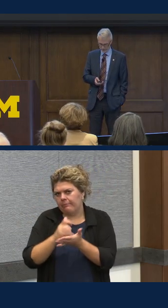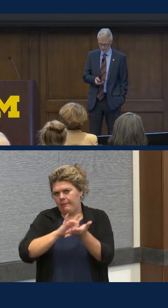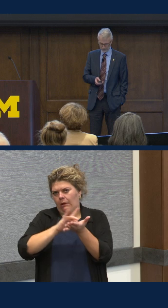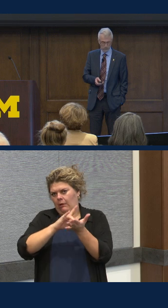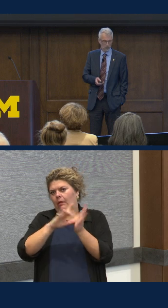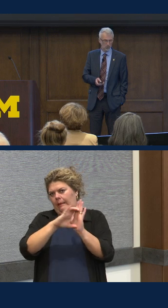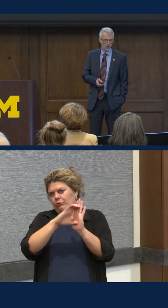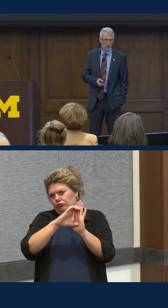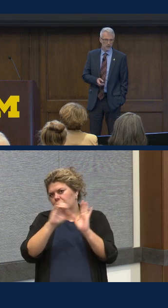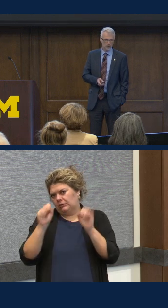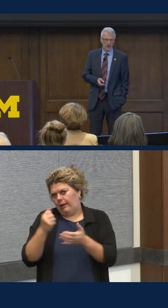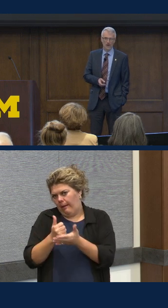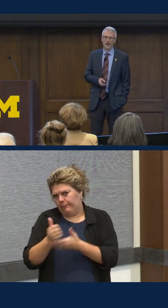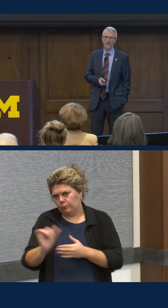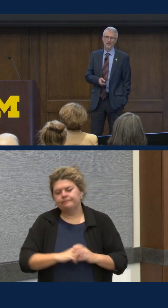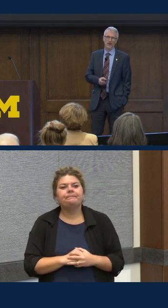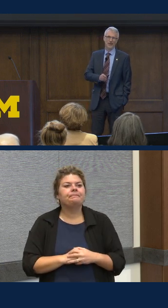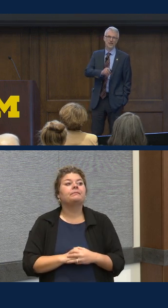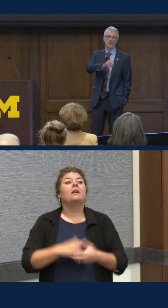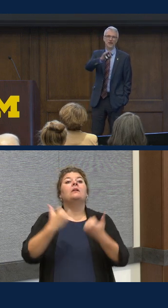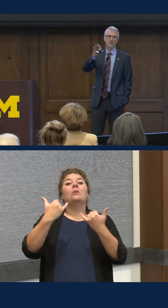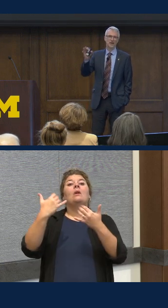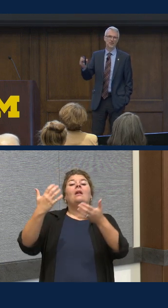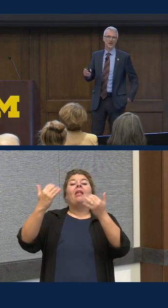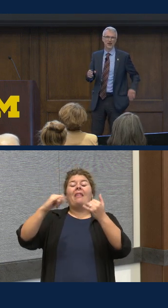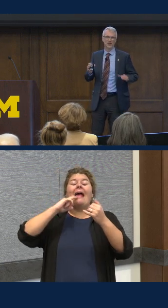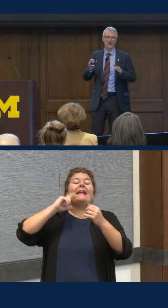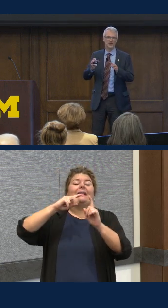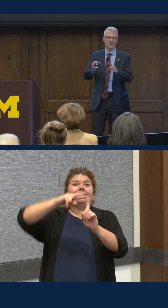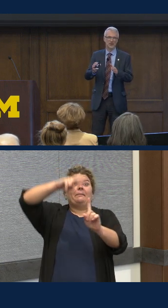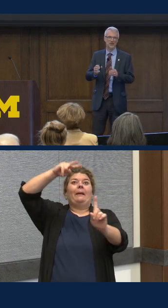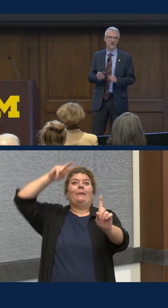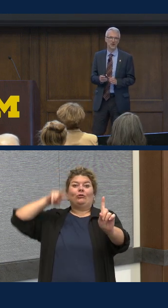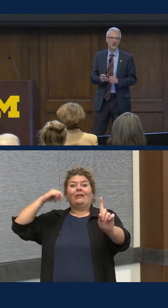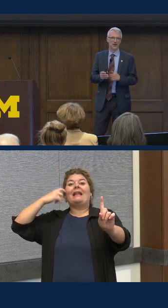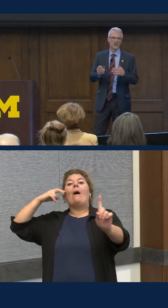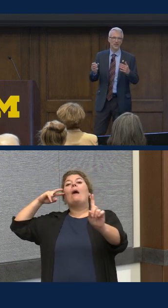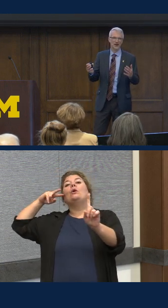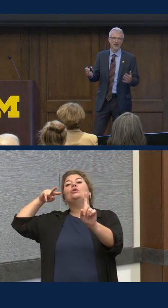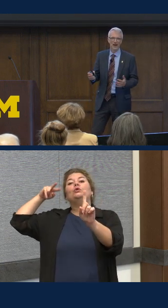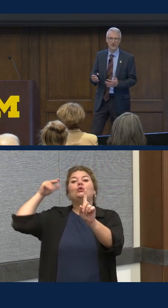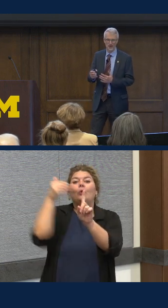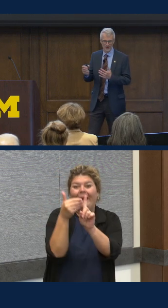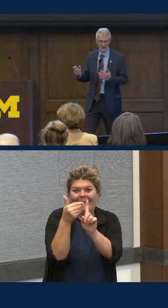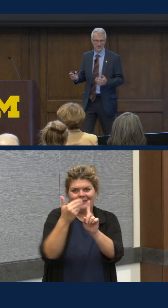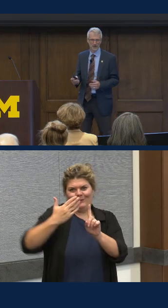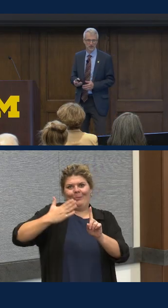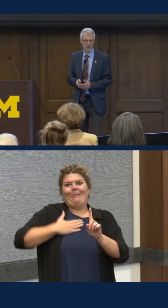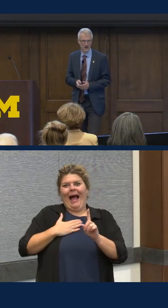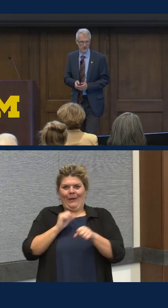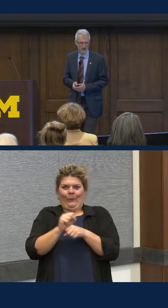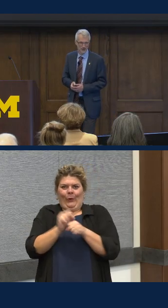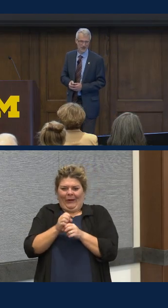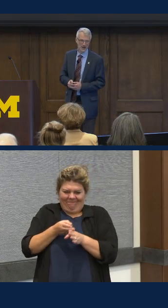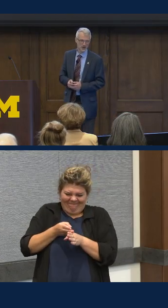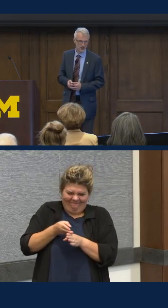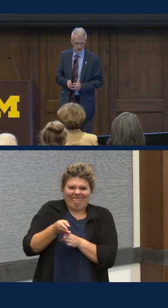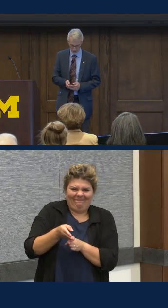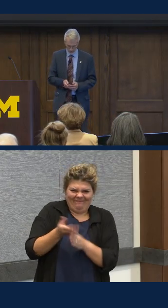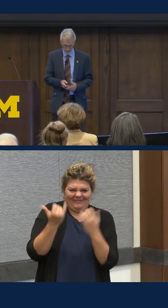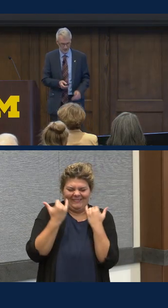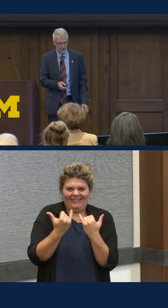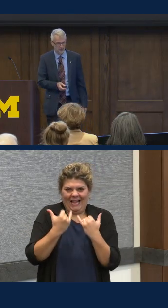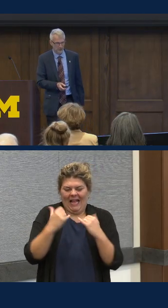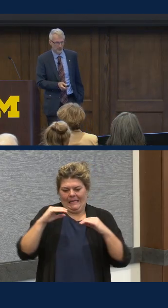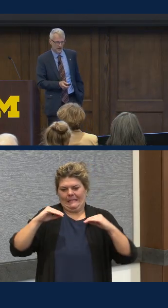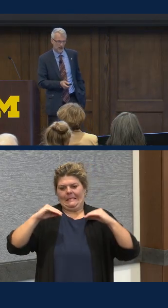well. All right, so that's the big picture. Now I'm going to zoom into more of what my collaborators and my group and I work on, the under-the-hood